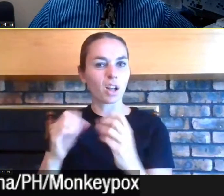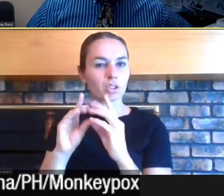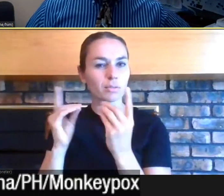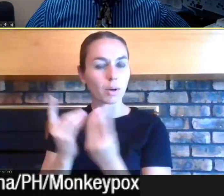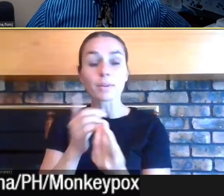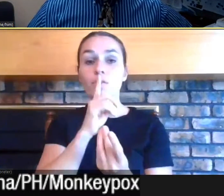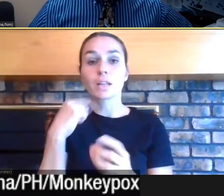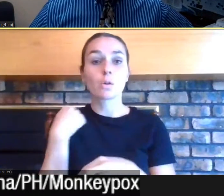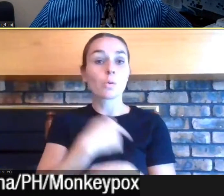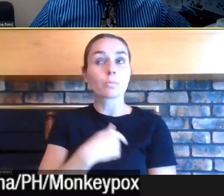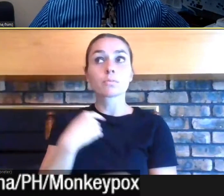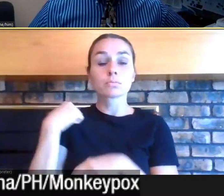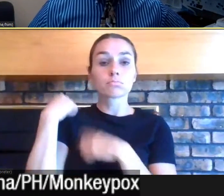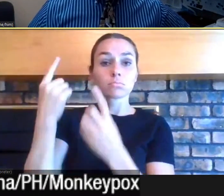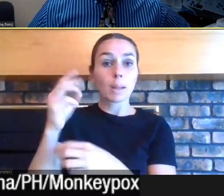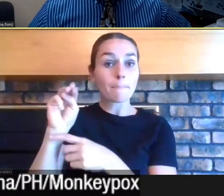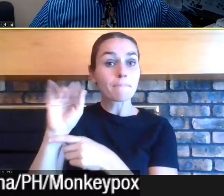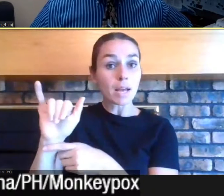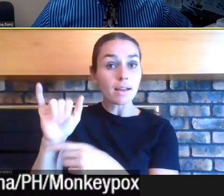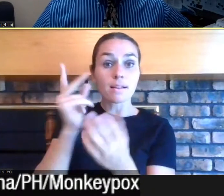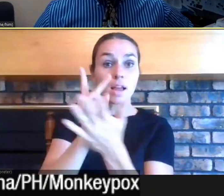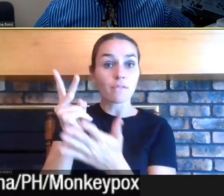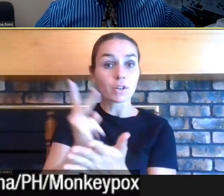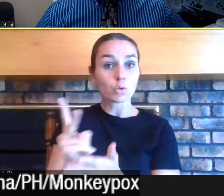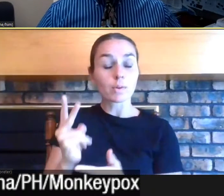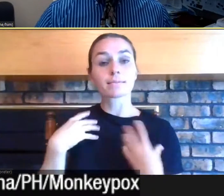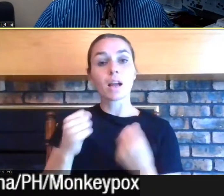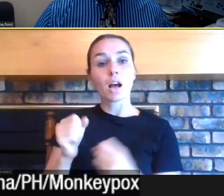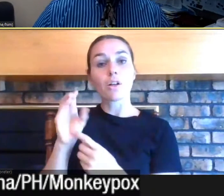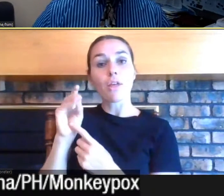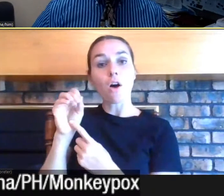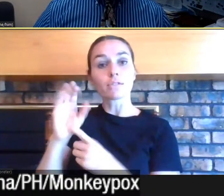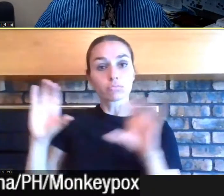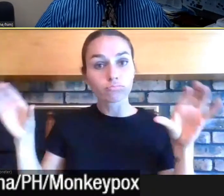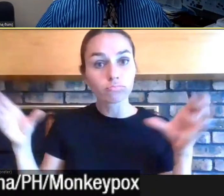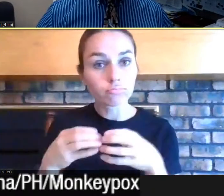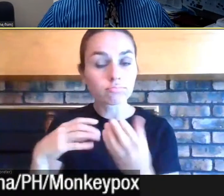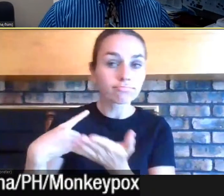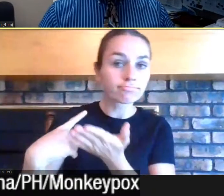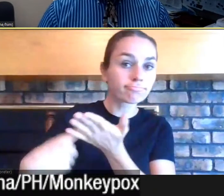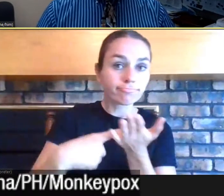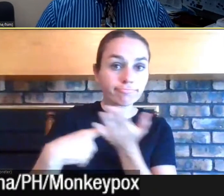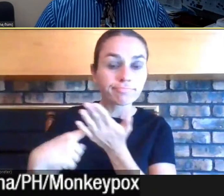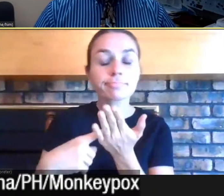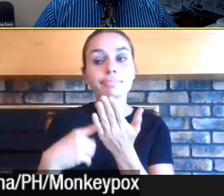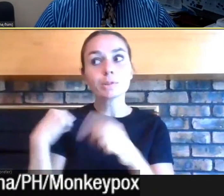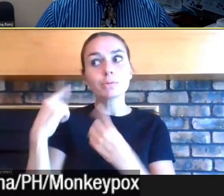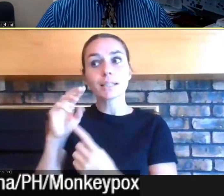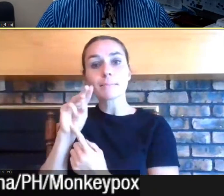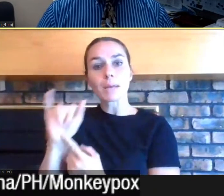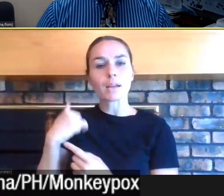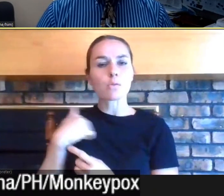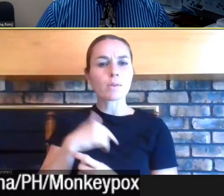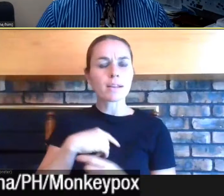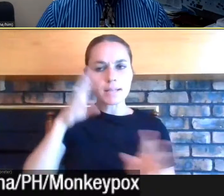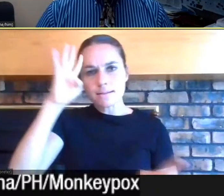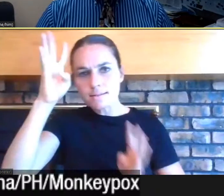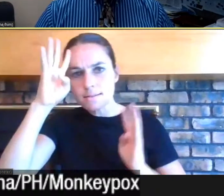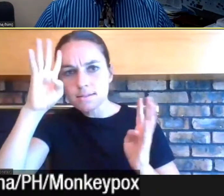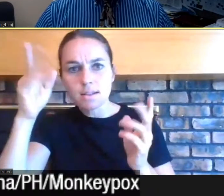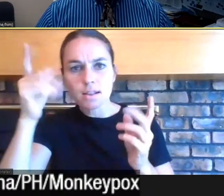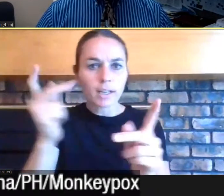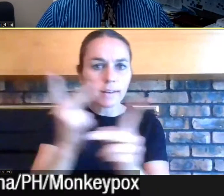every 2 weeks, the health officers across the state. We've been working since May on our messaging and our response and learning from each